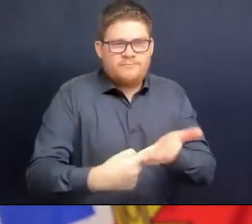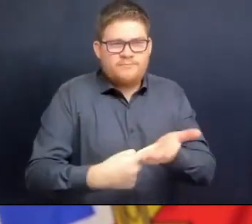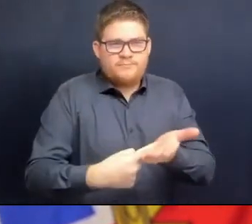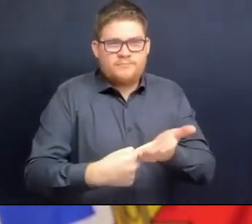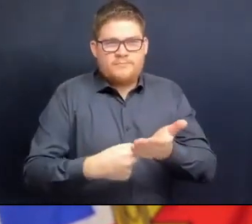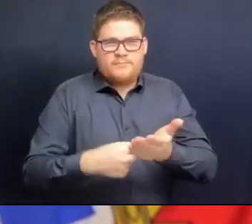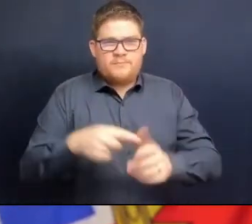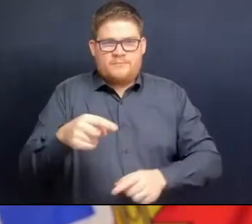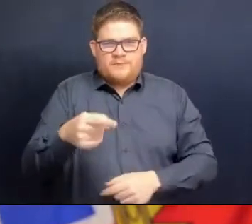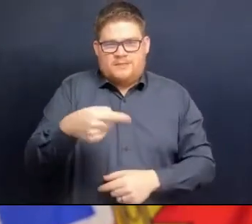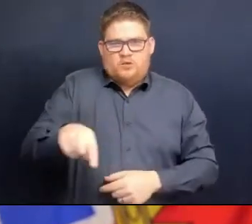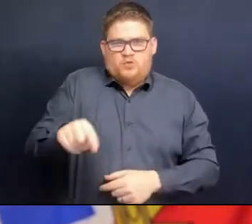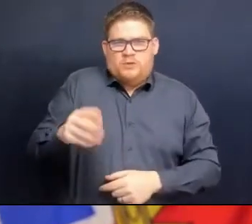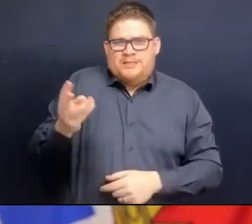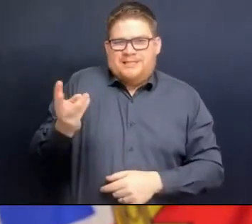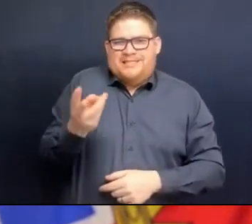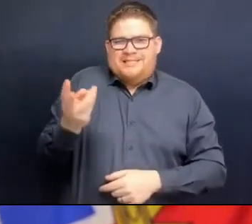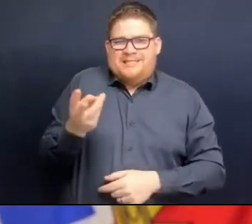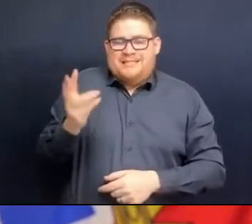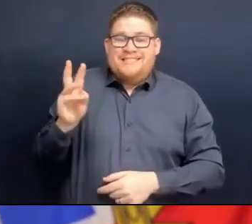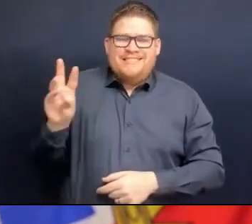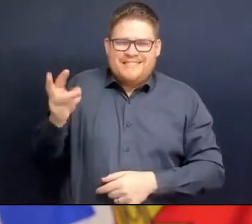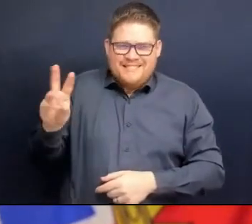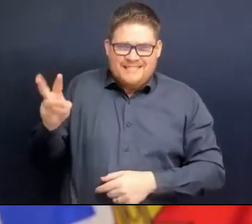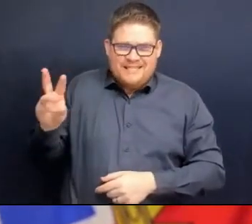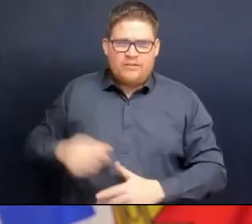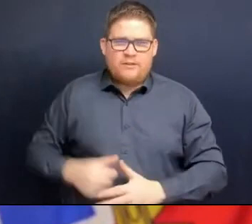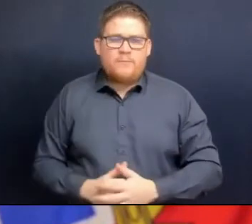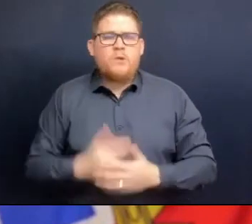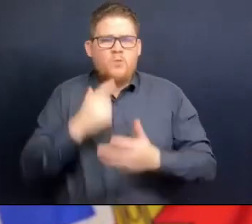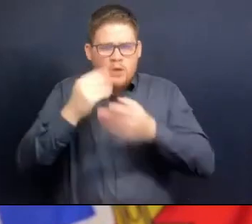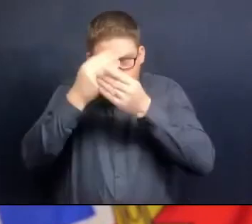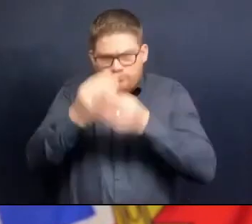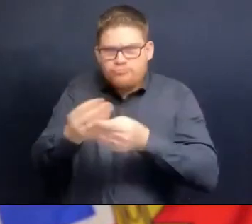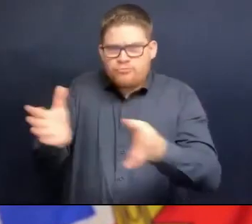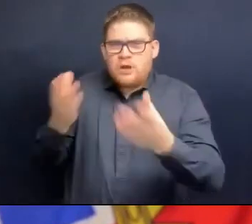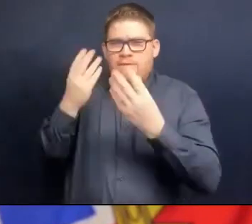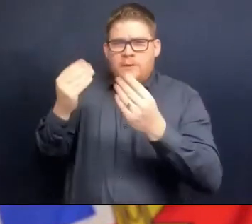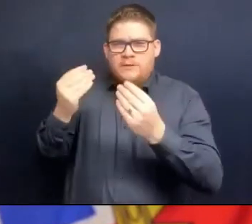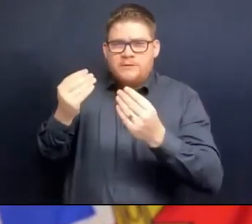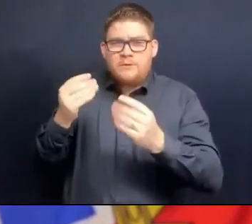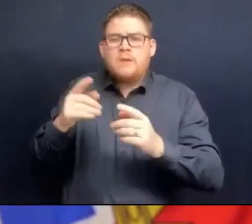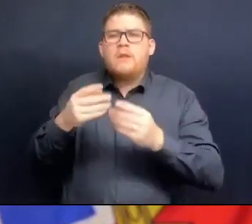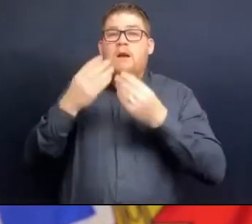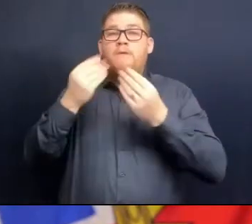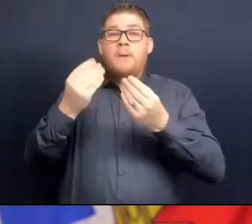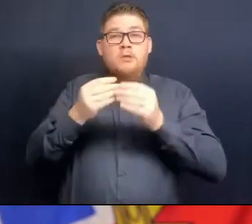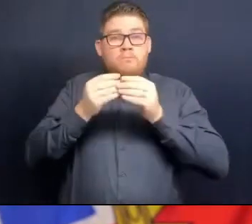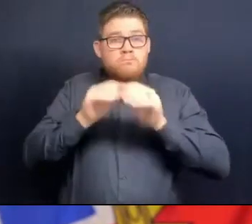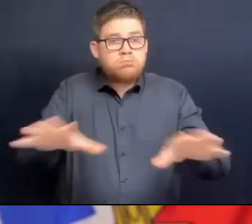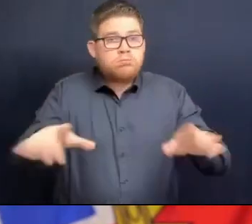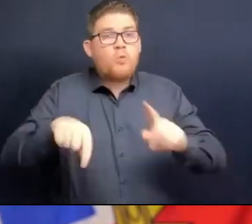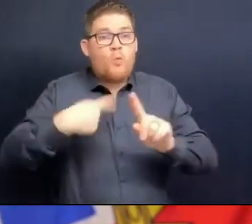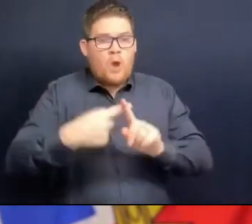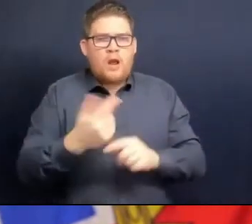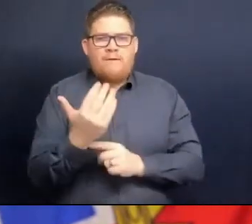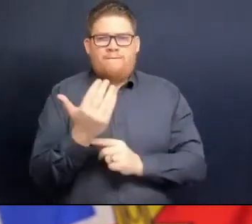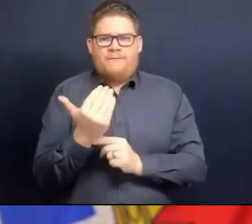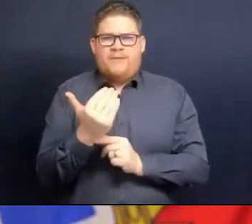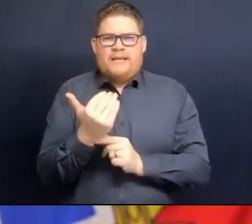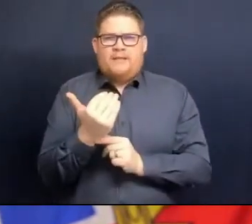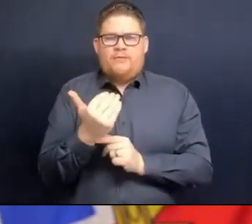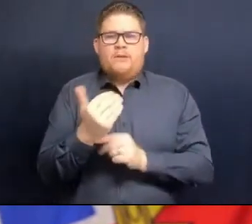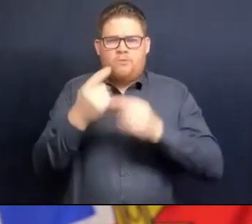15th what we're doing for the next few weeks. For the next question, we go to Cole Schisler, Black